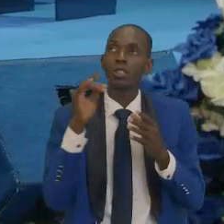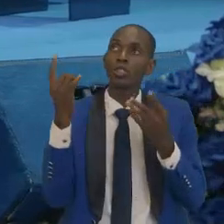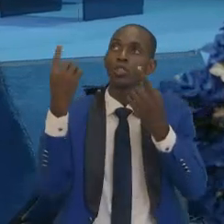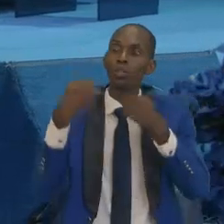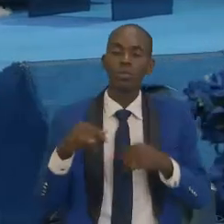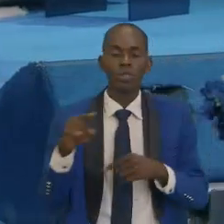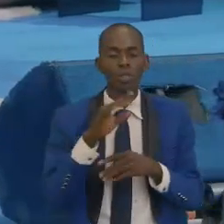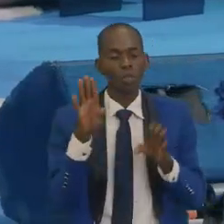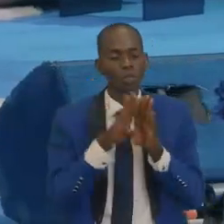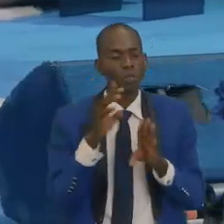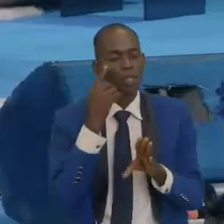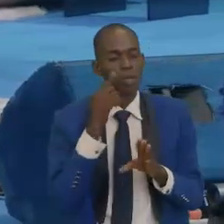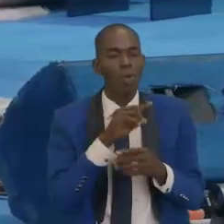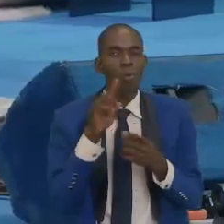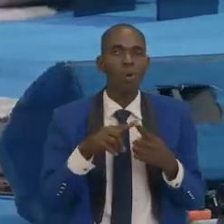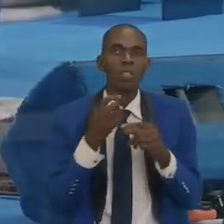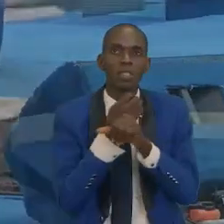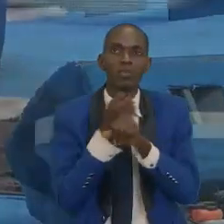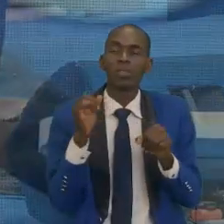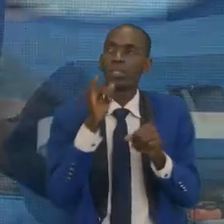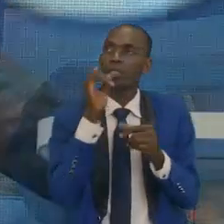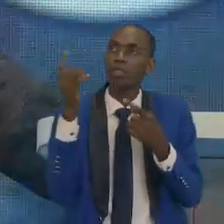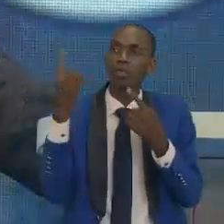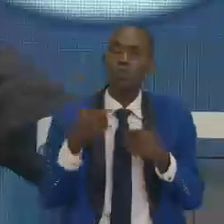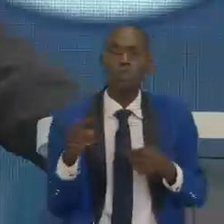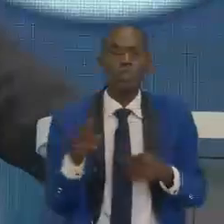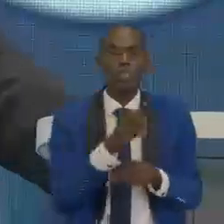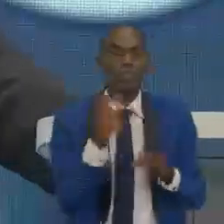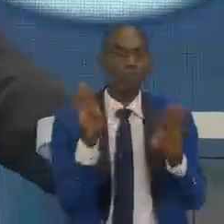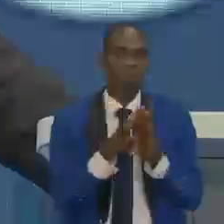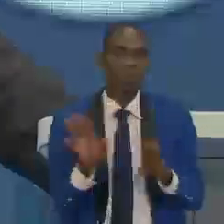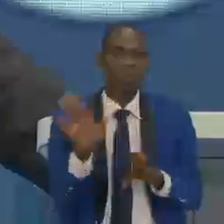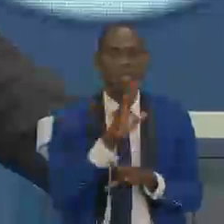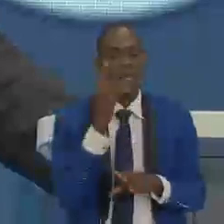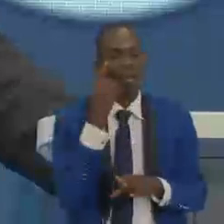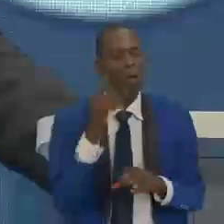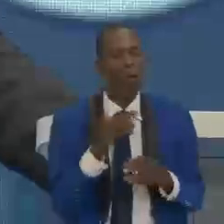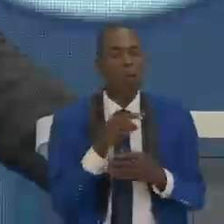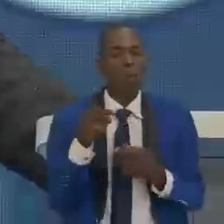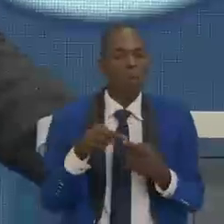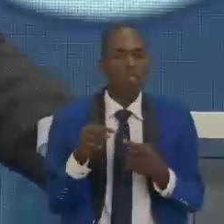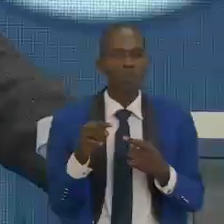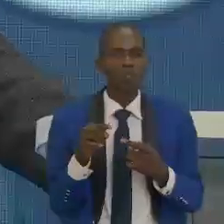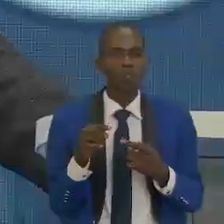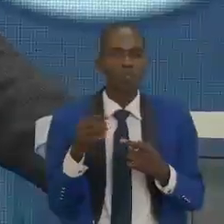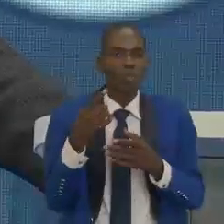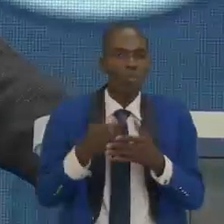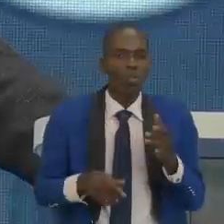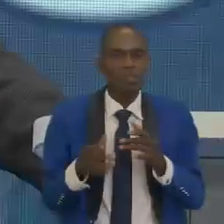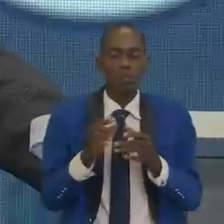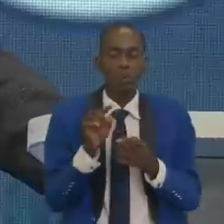When salvation is coming, they close their eyes. When Jesus the Redeemer is